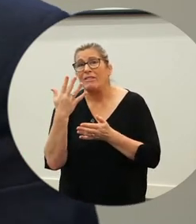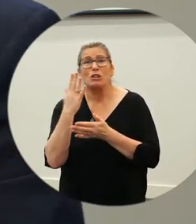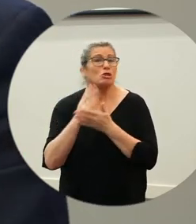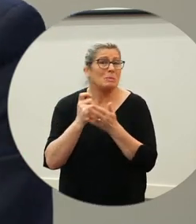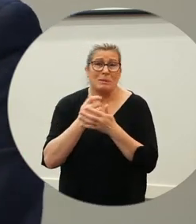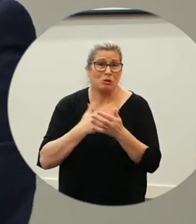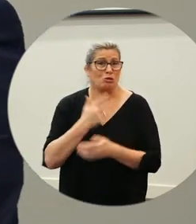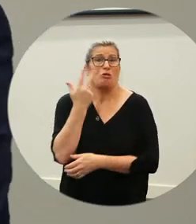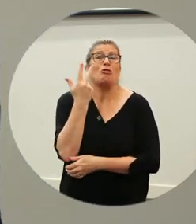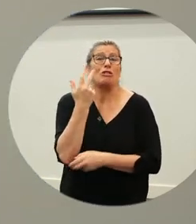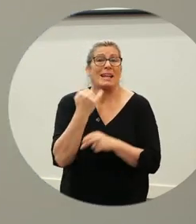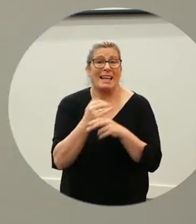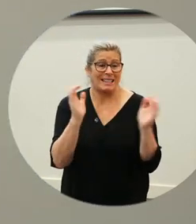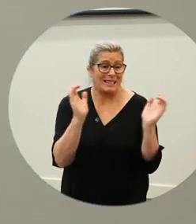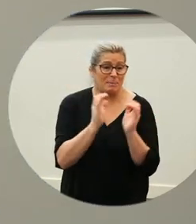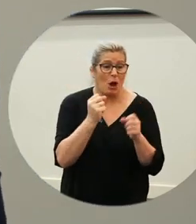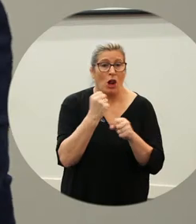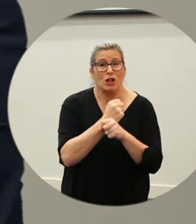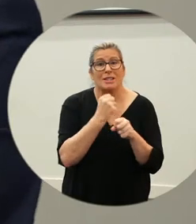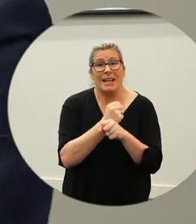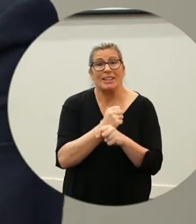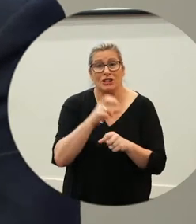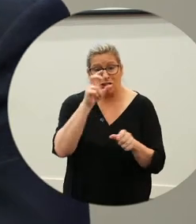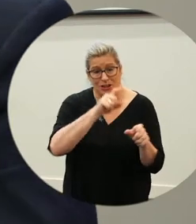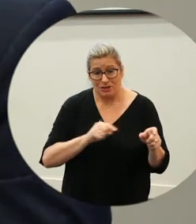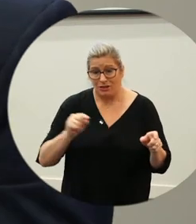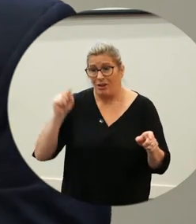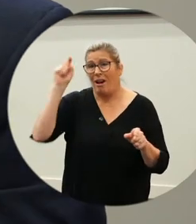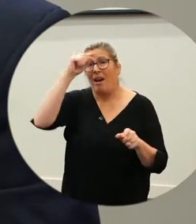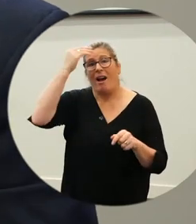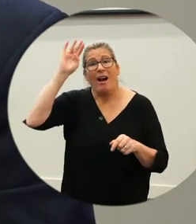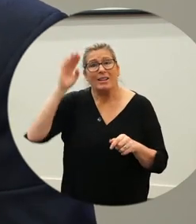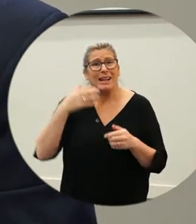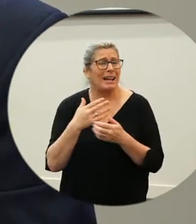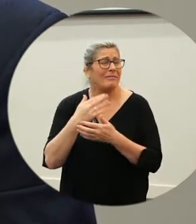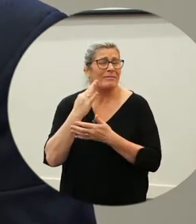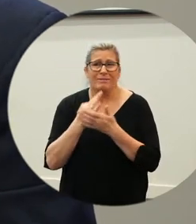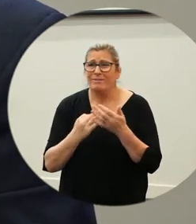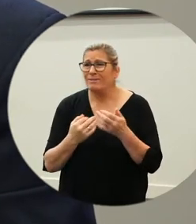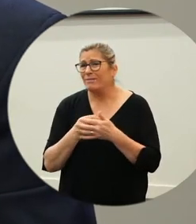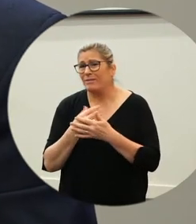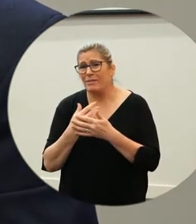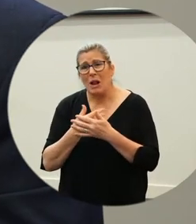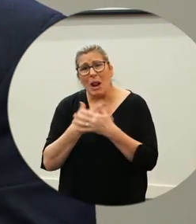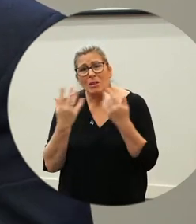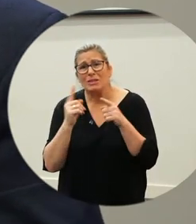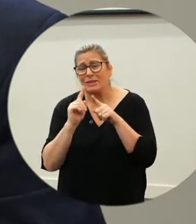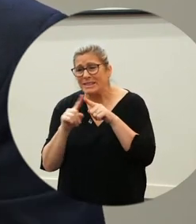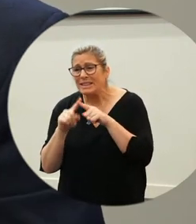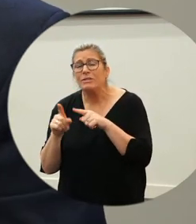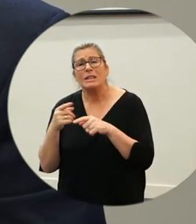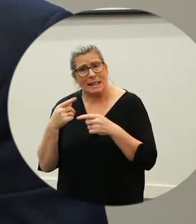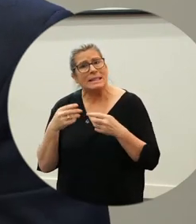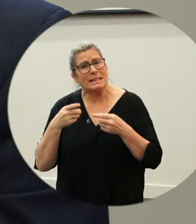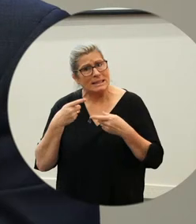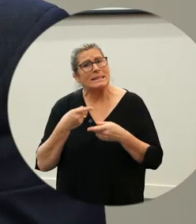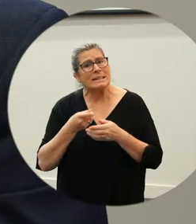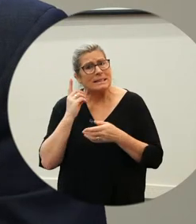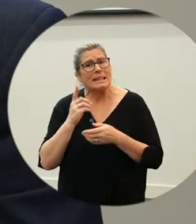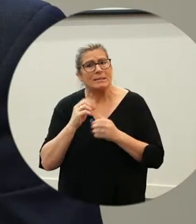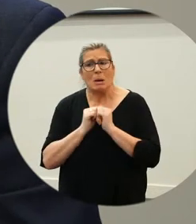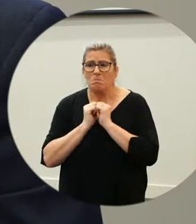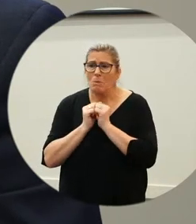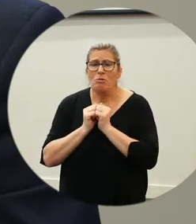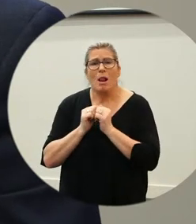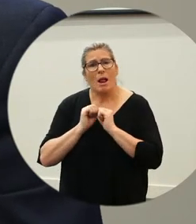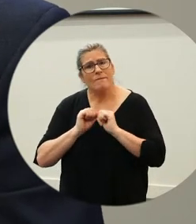stations. And there were innumerable instances in which they did prevail by moral force. And they stood up